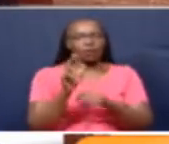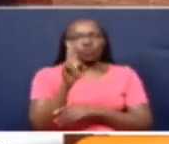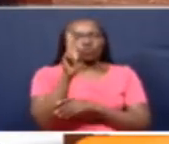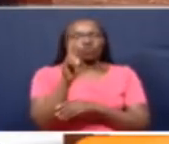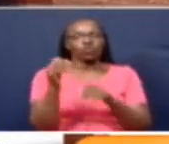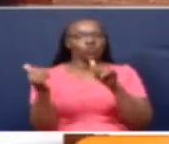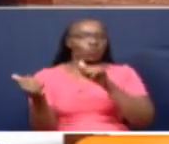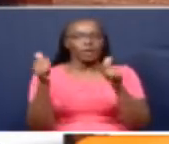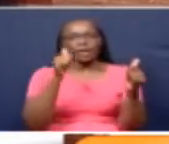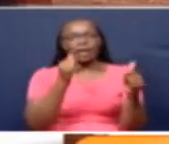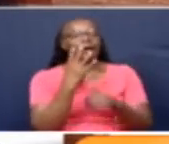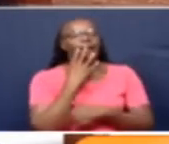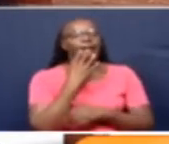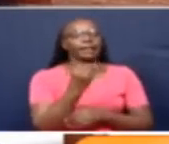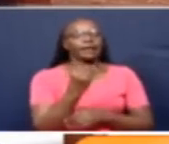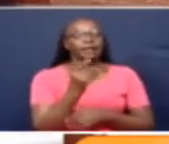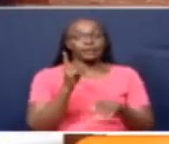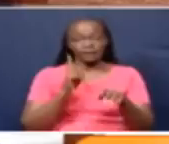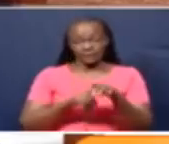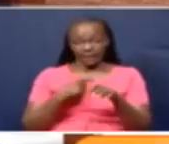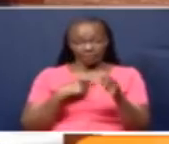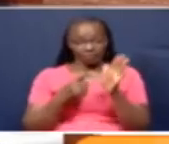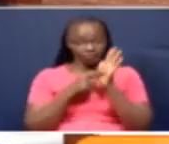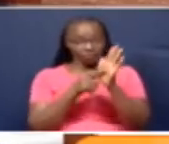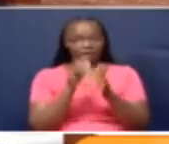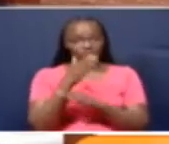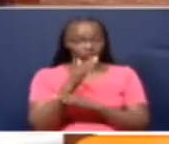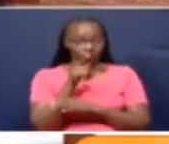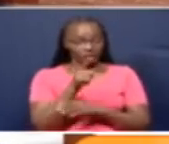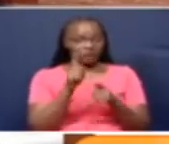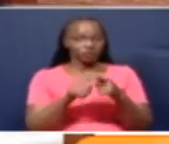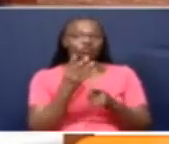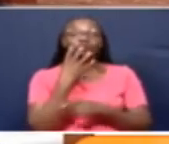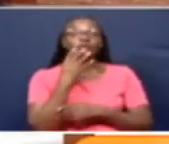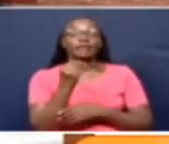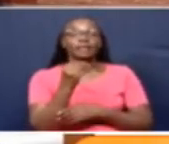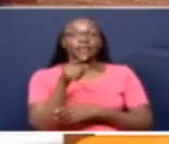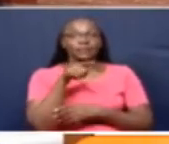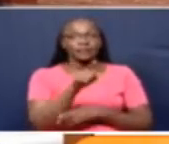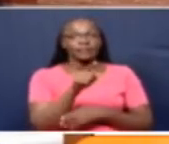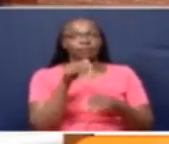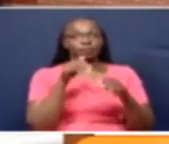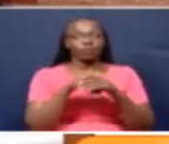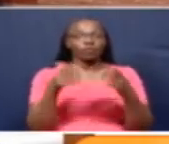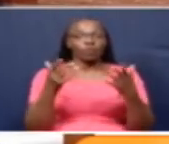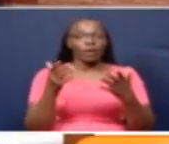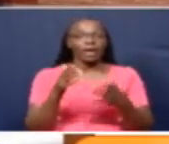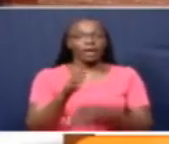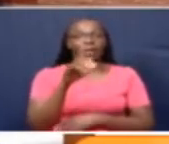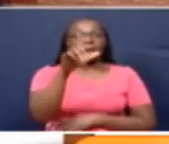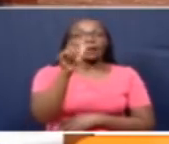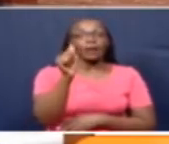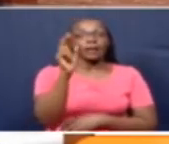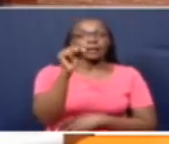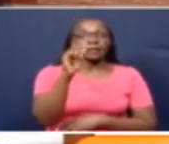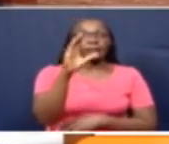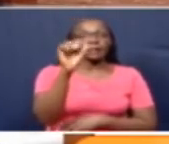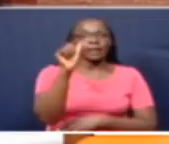Kenyatta. So when I presented that song to Kenyatta, it was a Lancaster house. They came